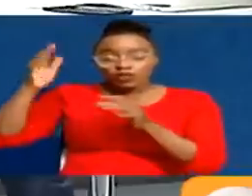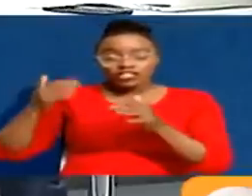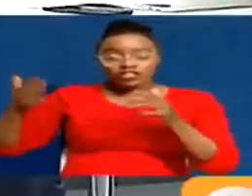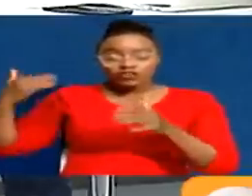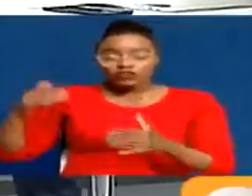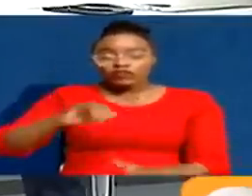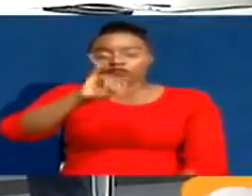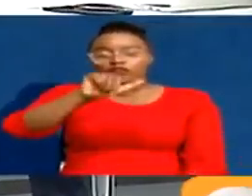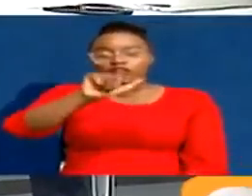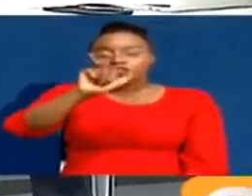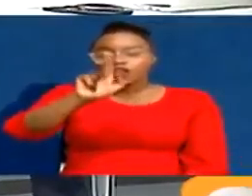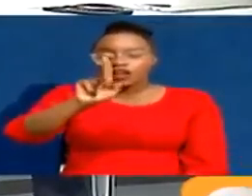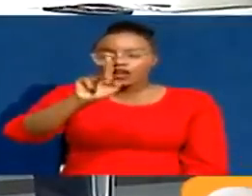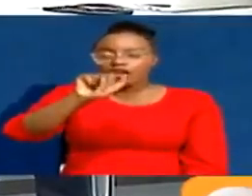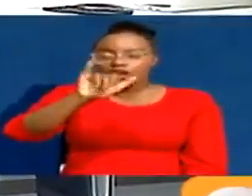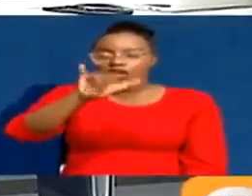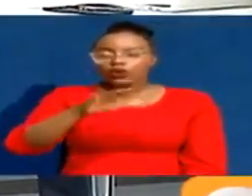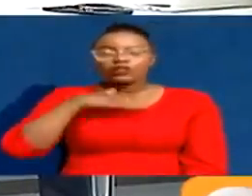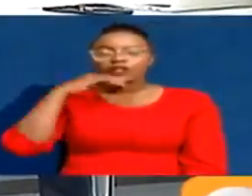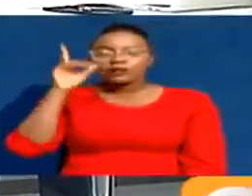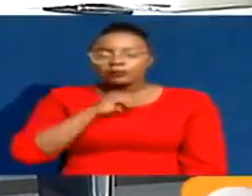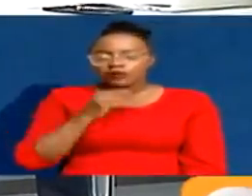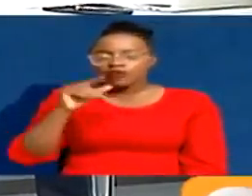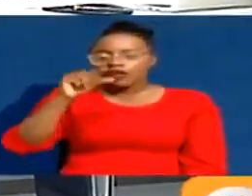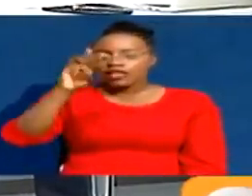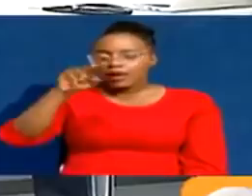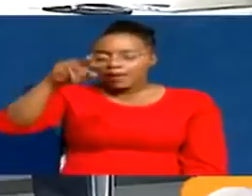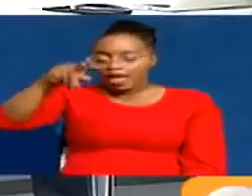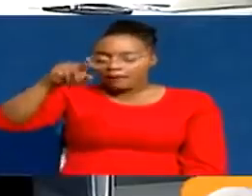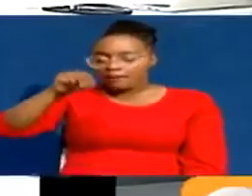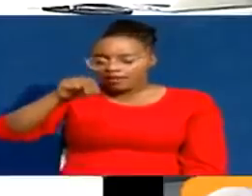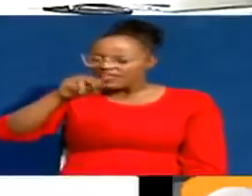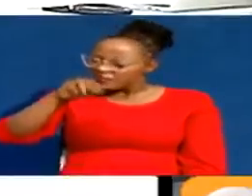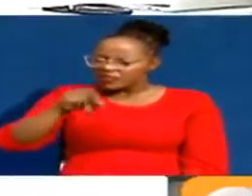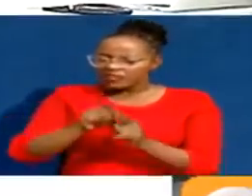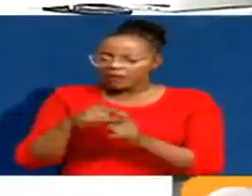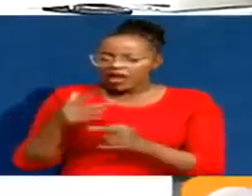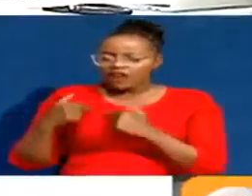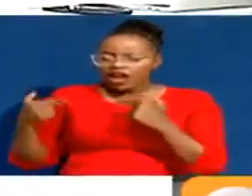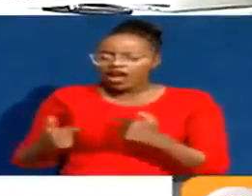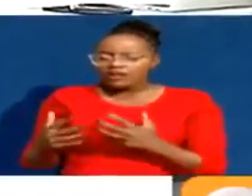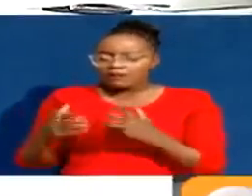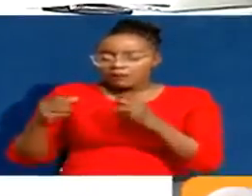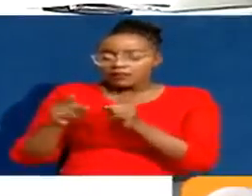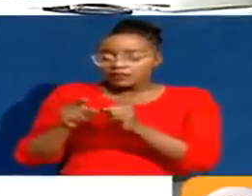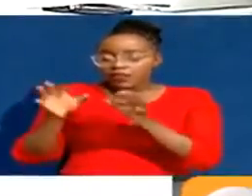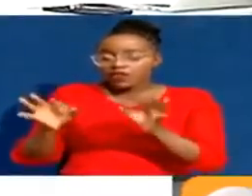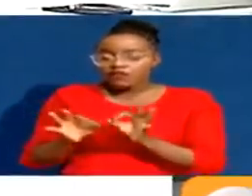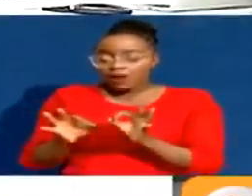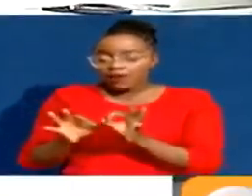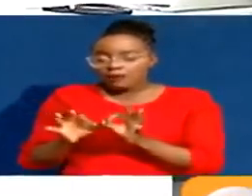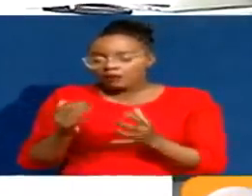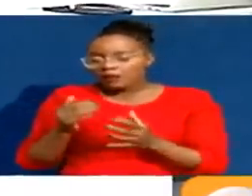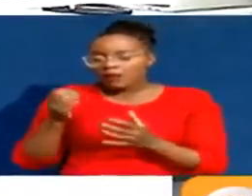politician Jakoyo Midiwo is dead. The former game lawmaker is said to have suffered a cardiac arrest, with his family divulging